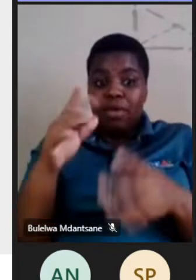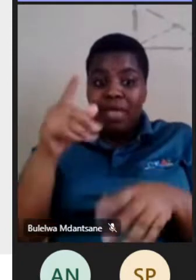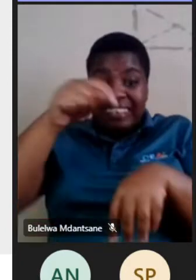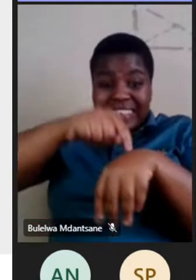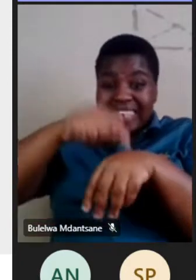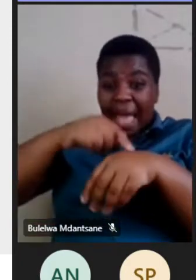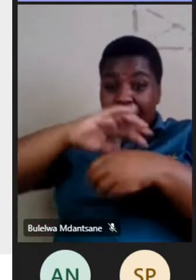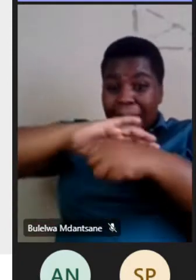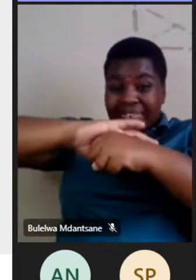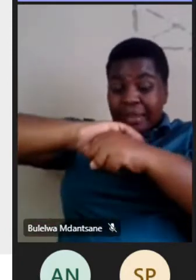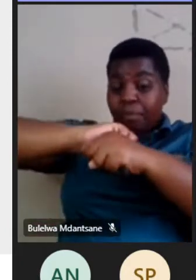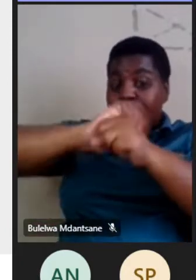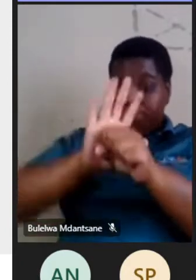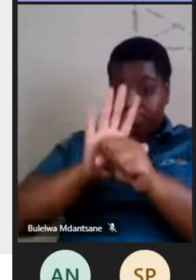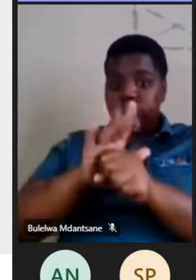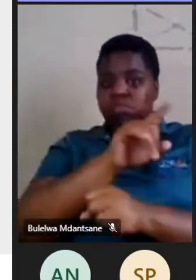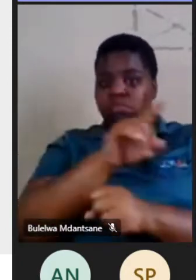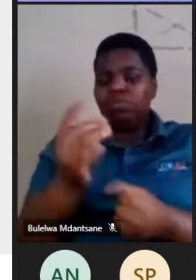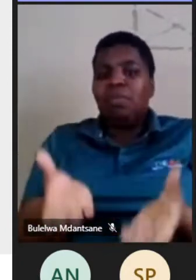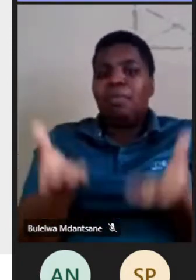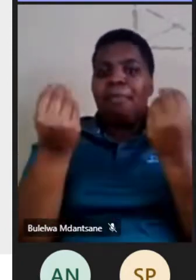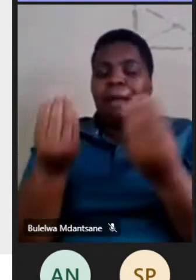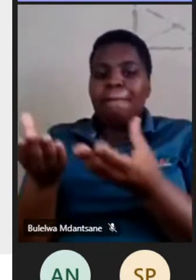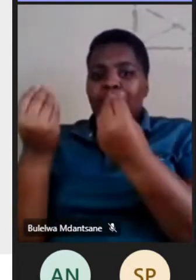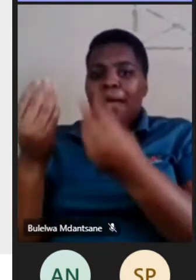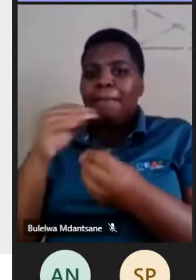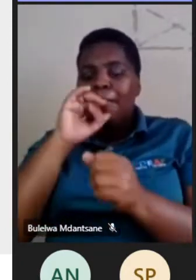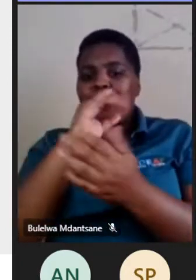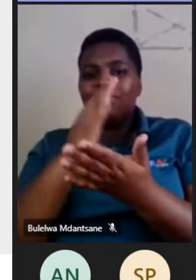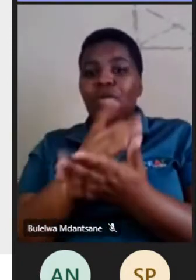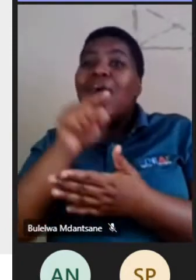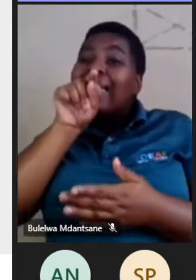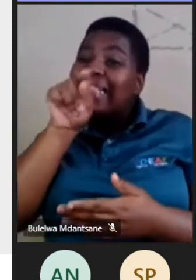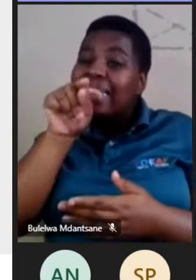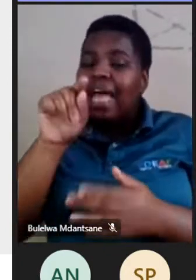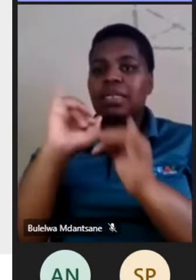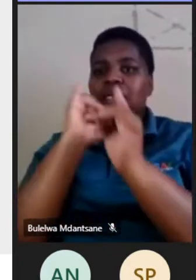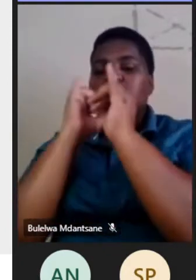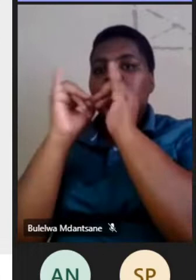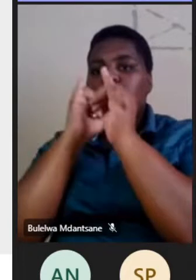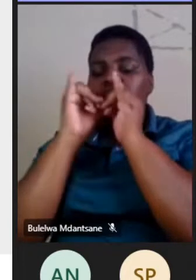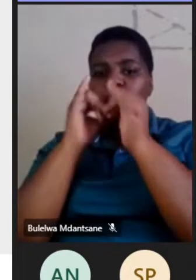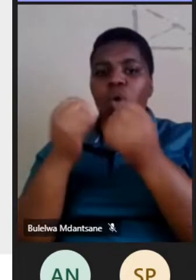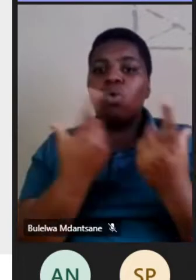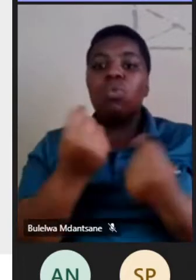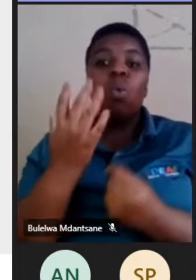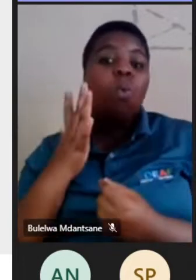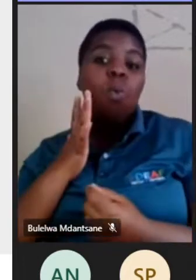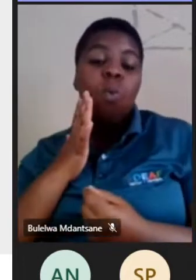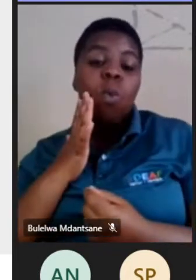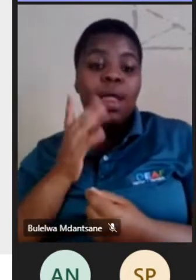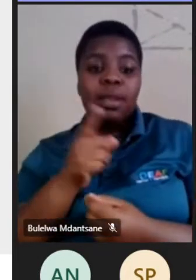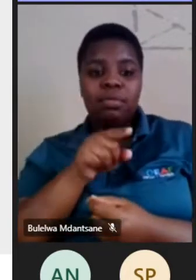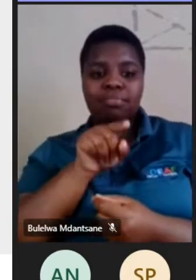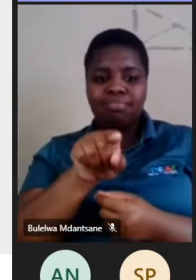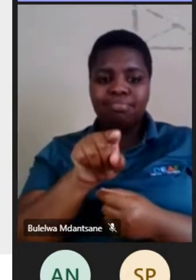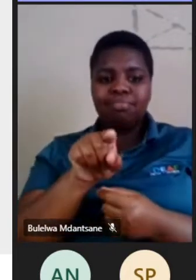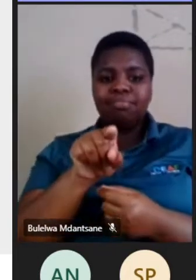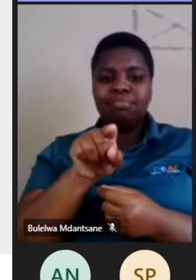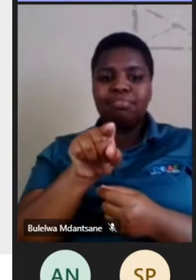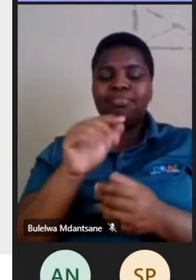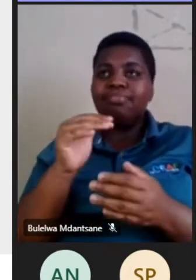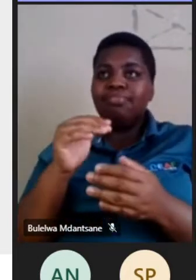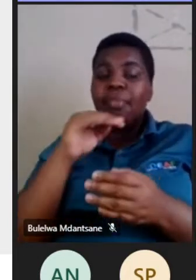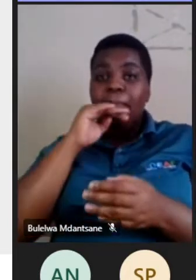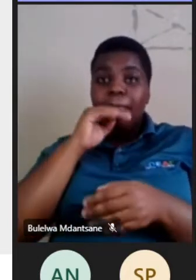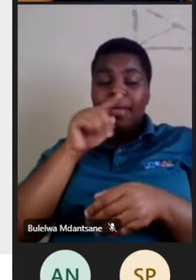And more than without disabilities. And that interview took place similar to Tim, like after the